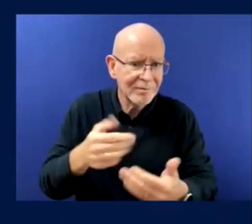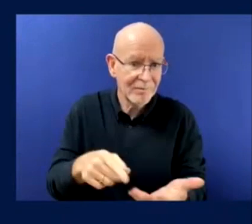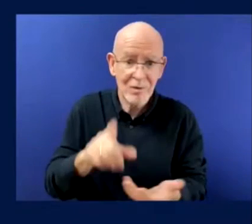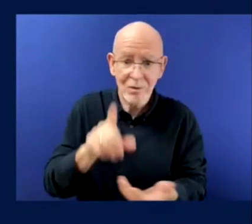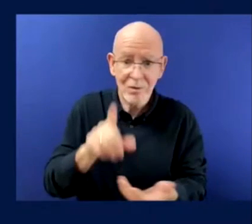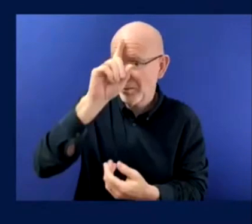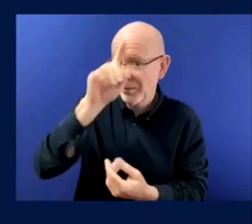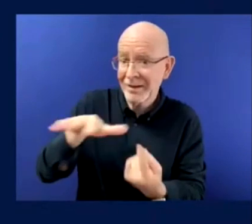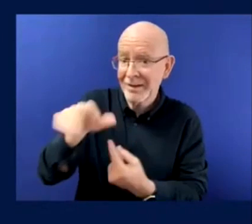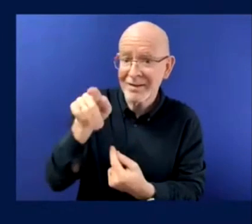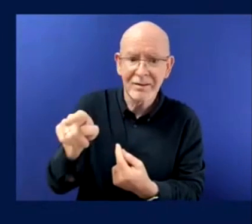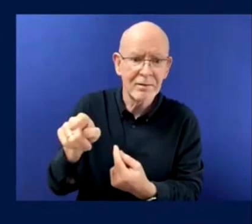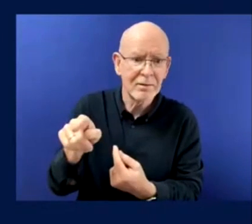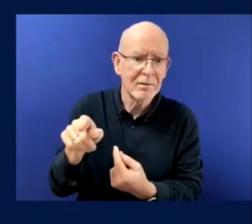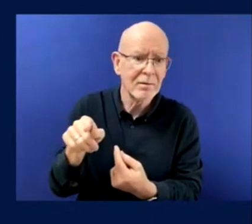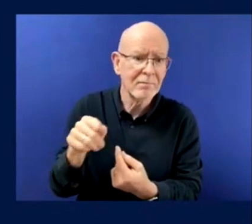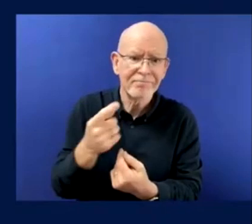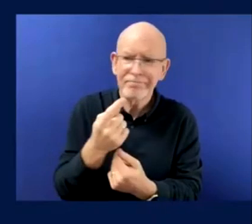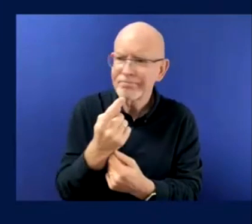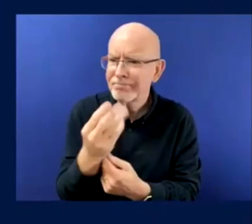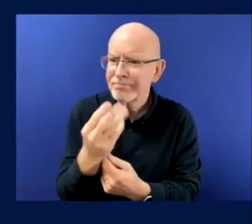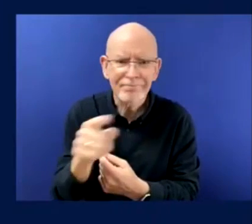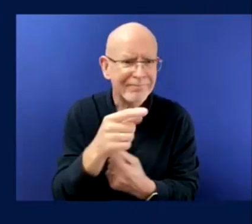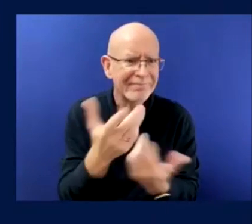of the German leagues.